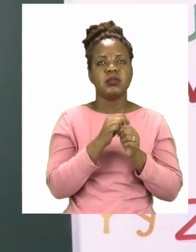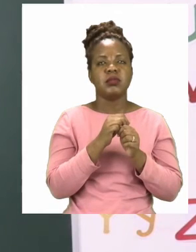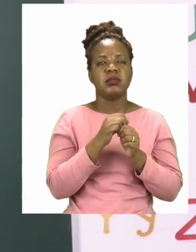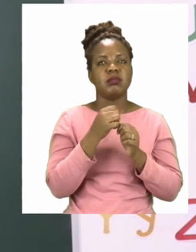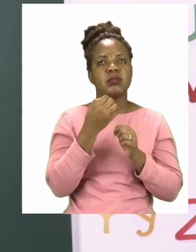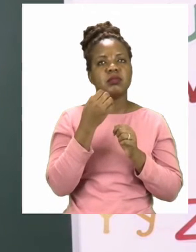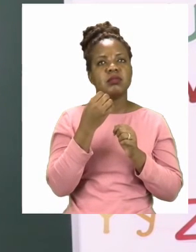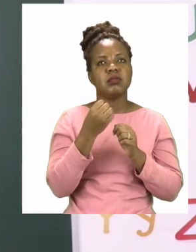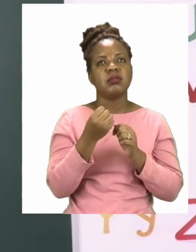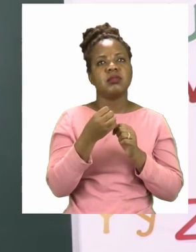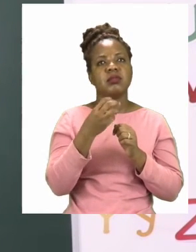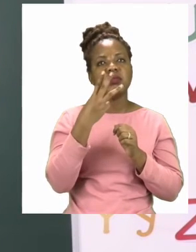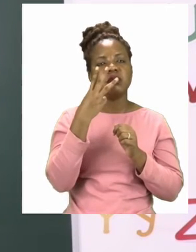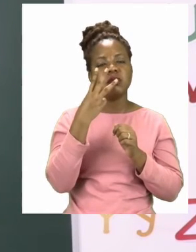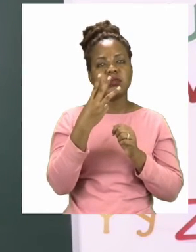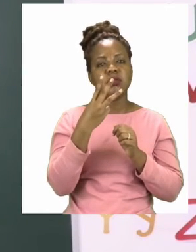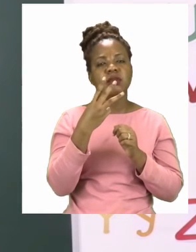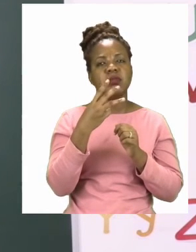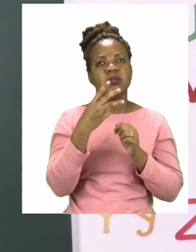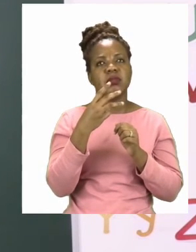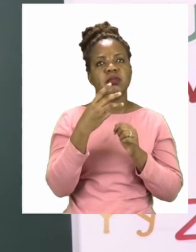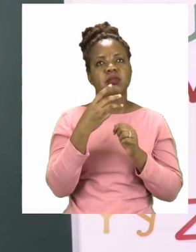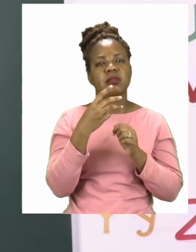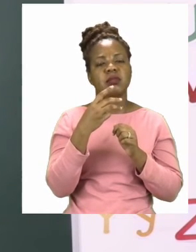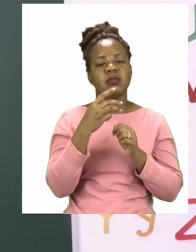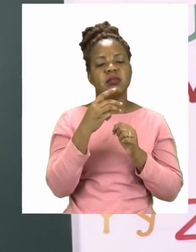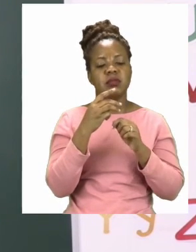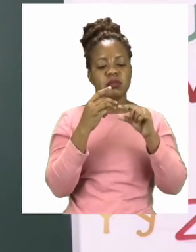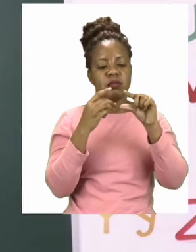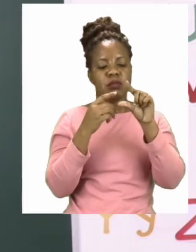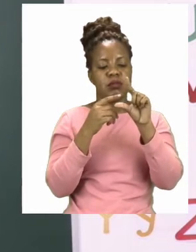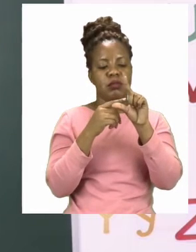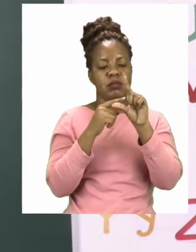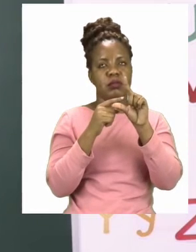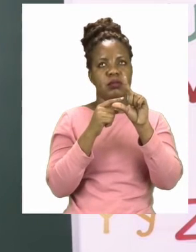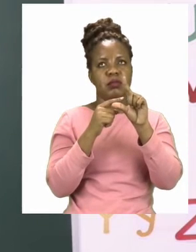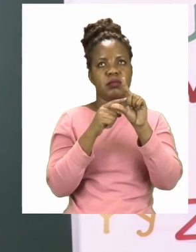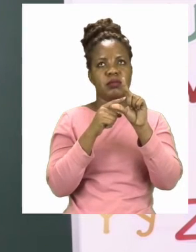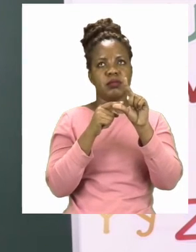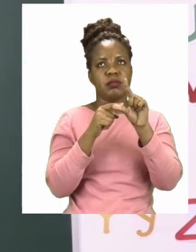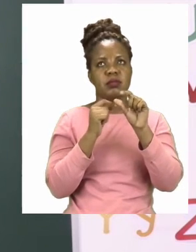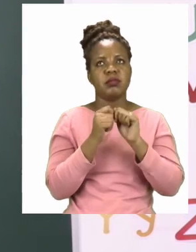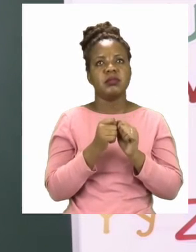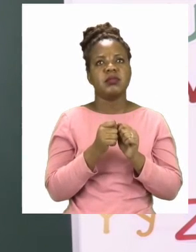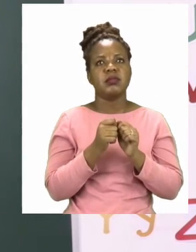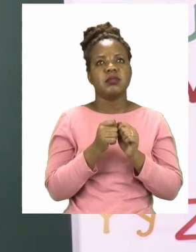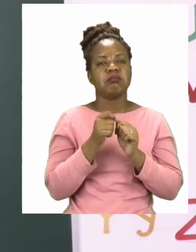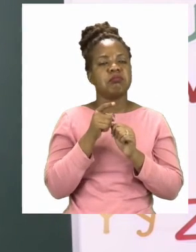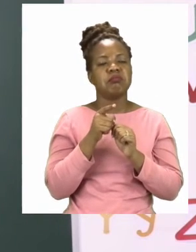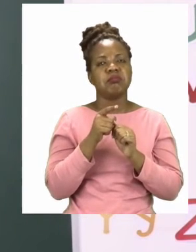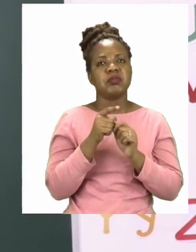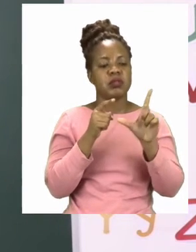angles. 1, 2, 3. But these are not right